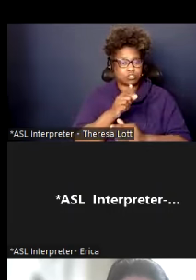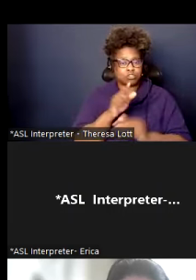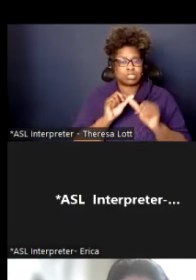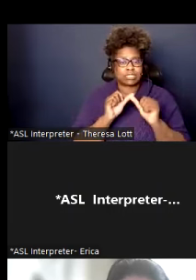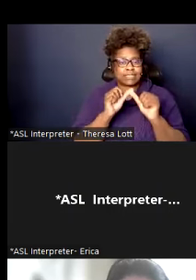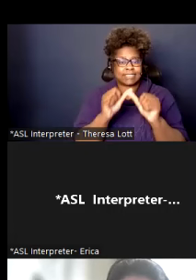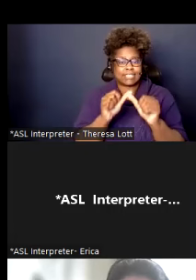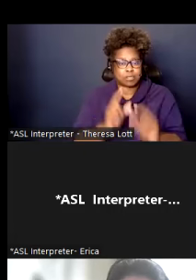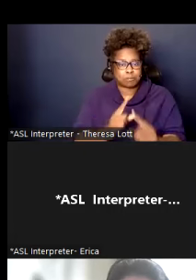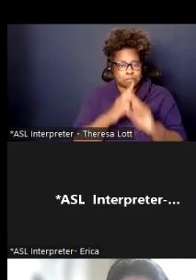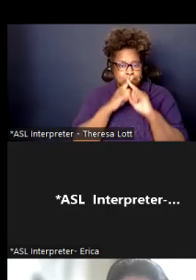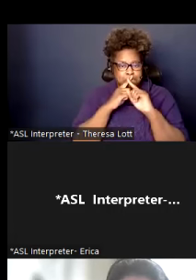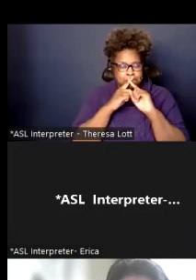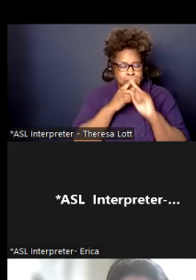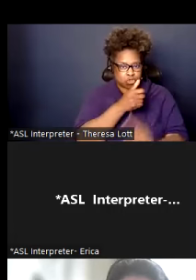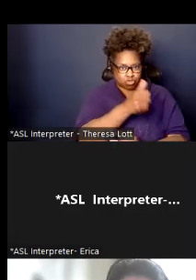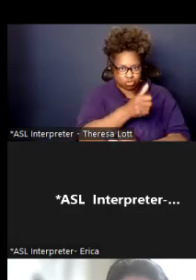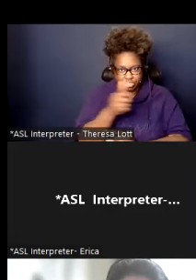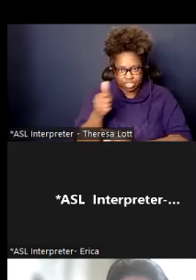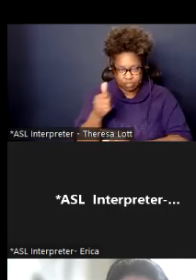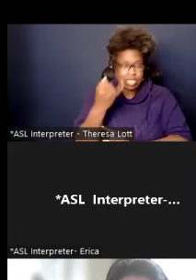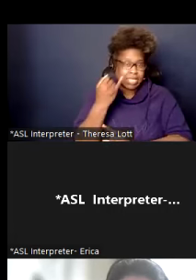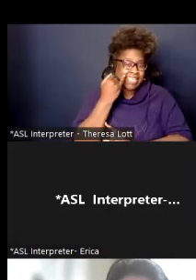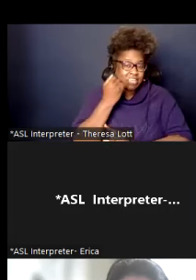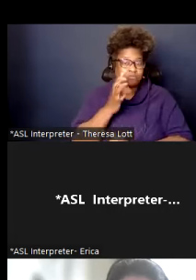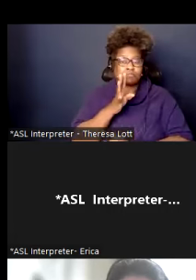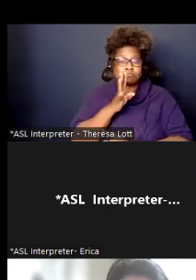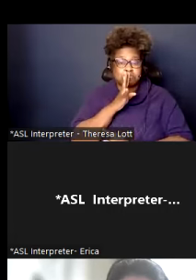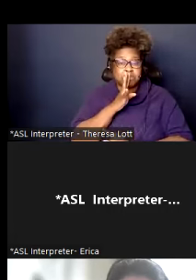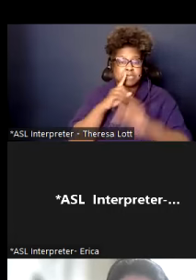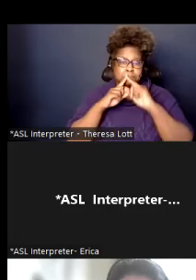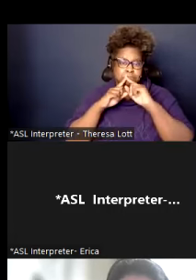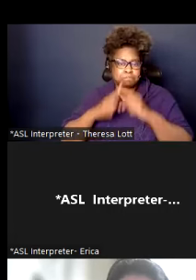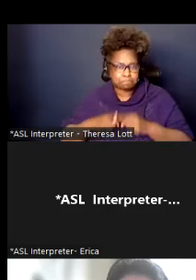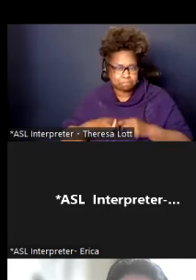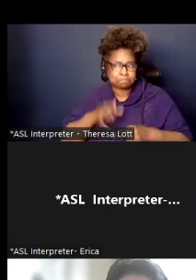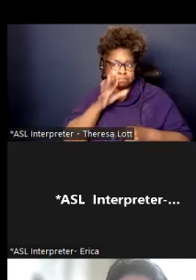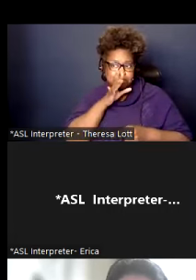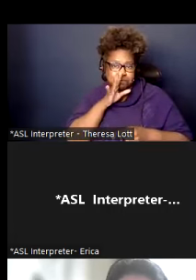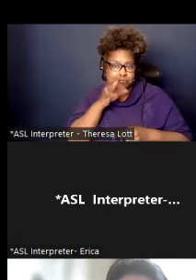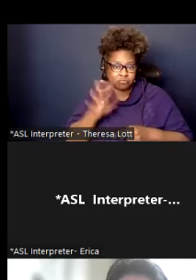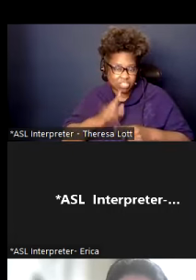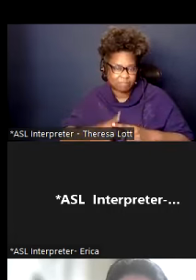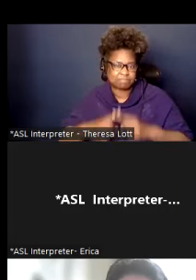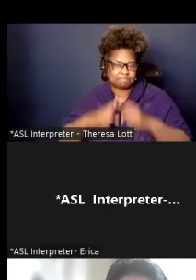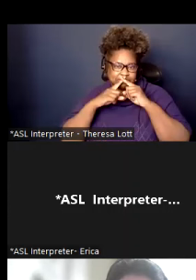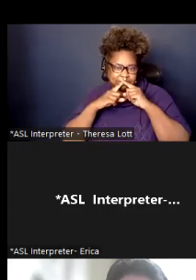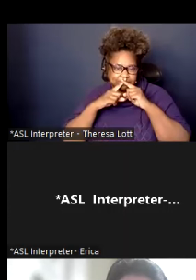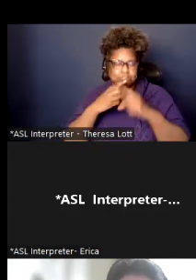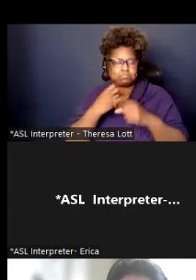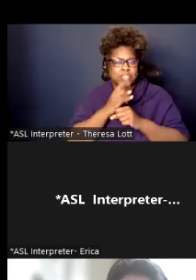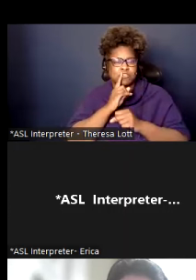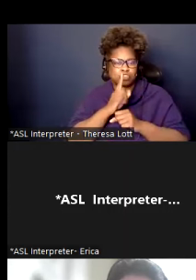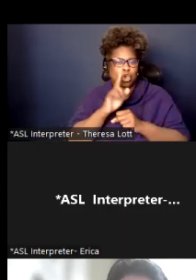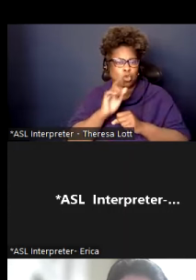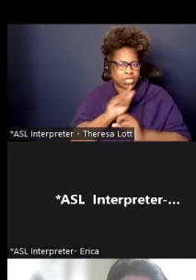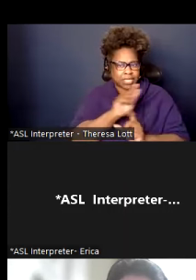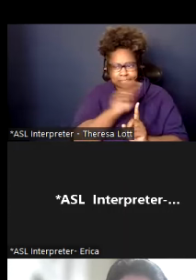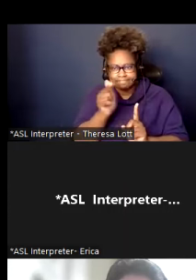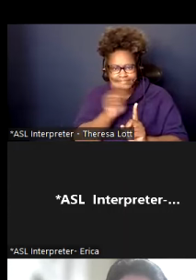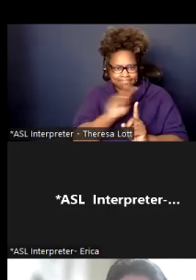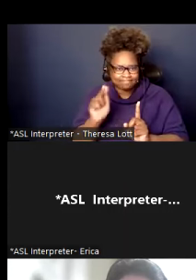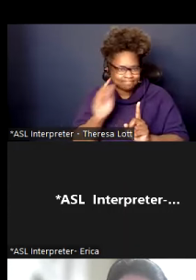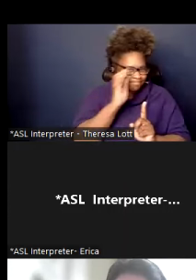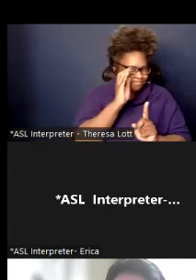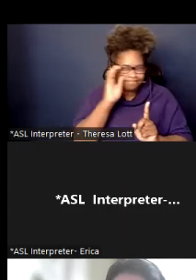you're speaking to ensure that everyone can be heard properly and we are respectful. If